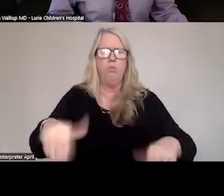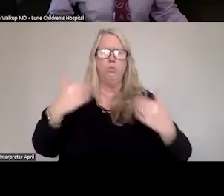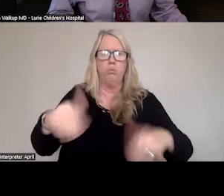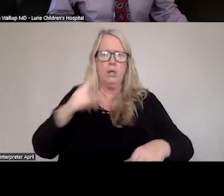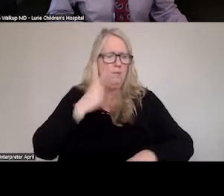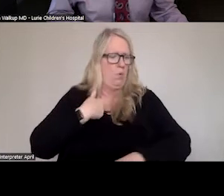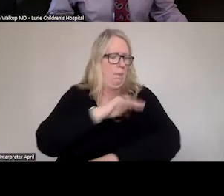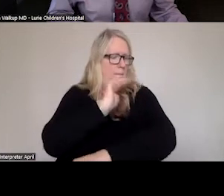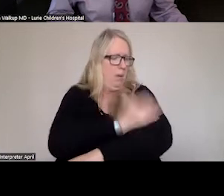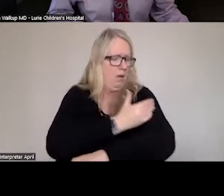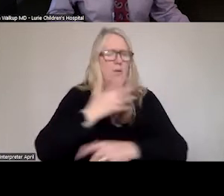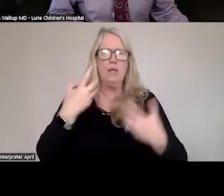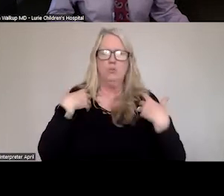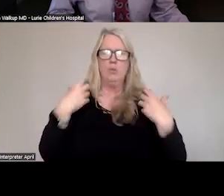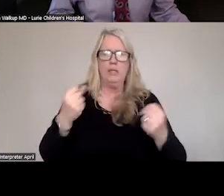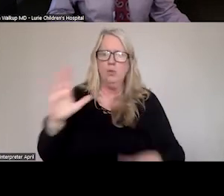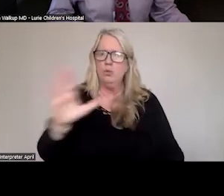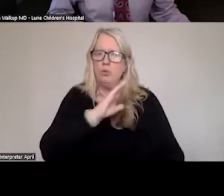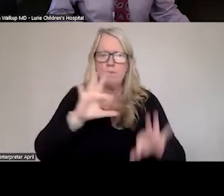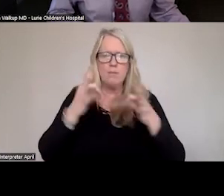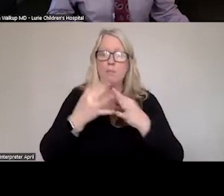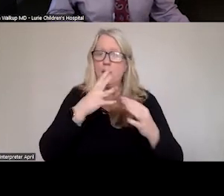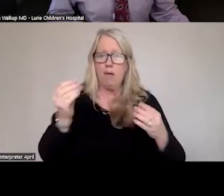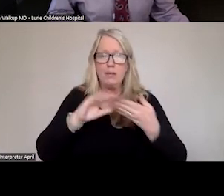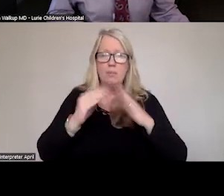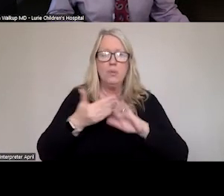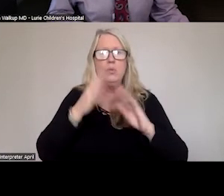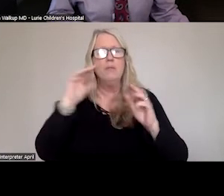yourself and to heal your family and community. Next slide.